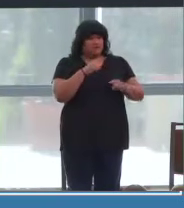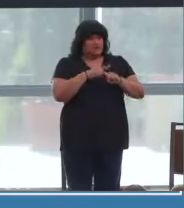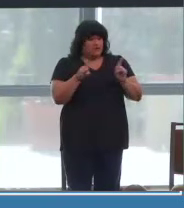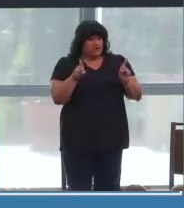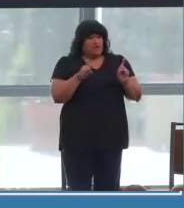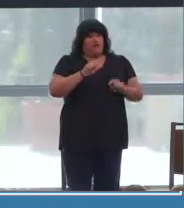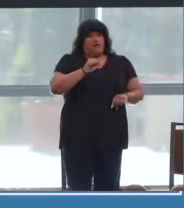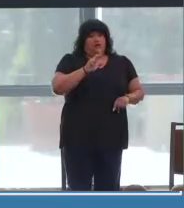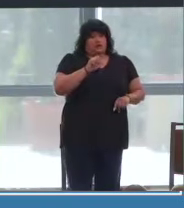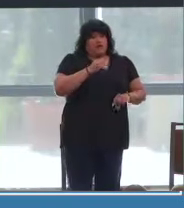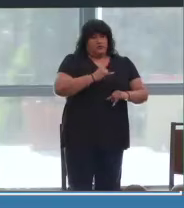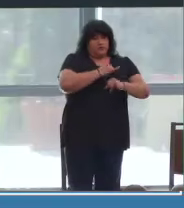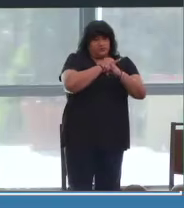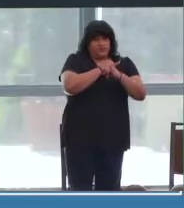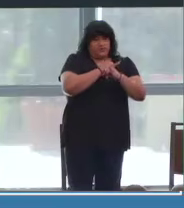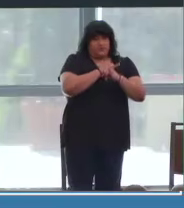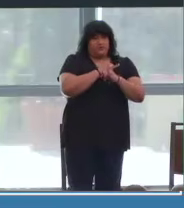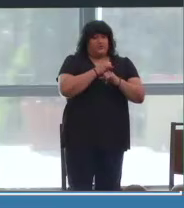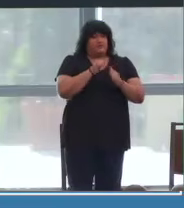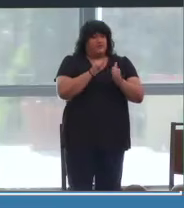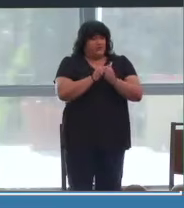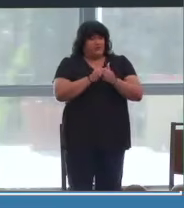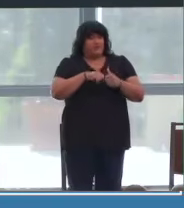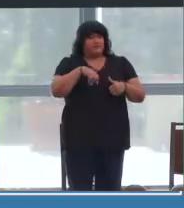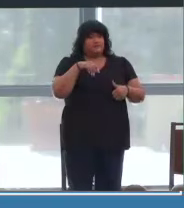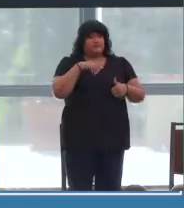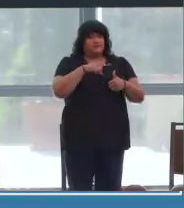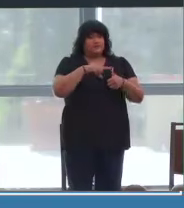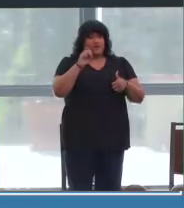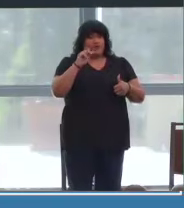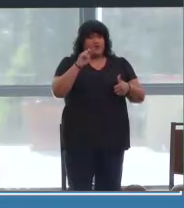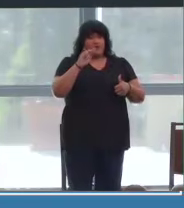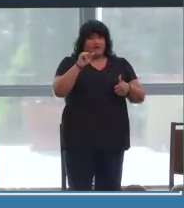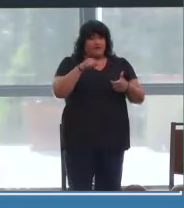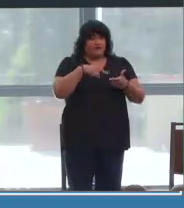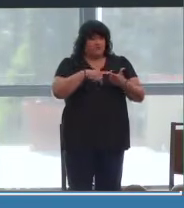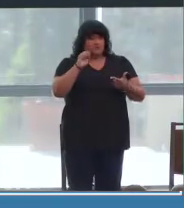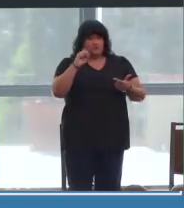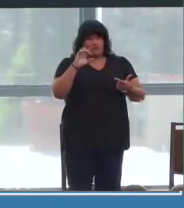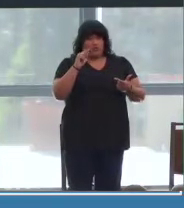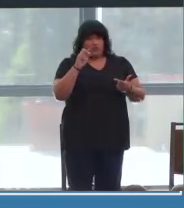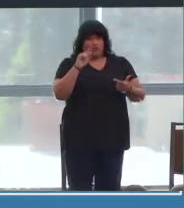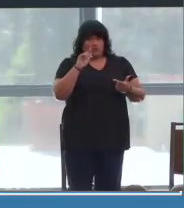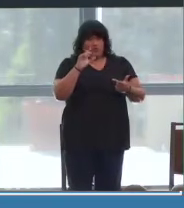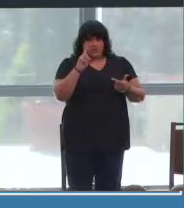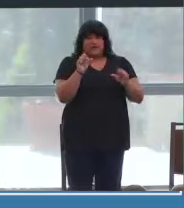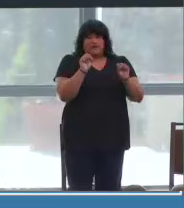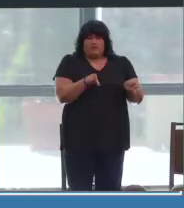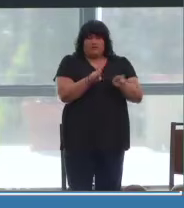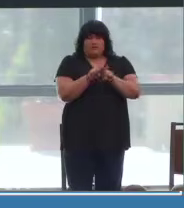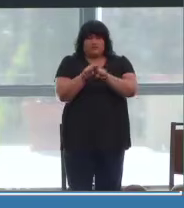with rheumatoid, lupus, scleroderma, and Sjogren's and sarcoid, you can also get